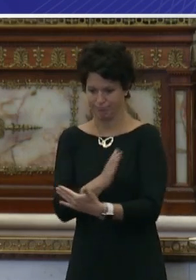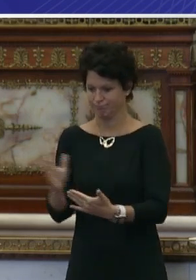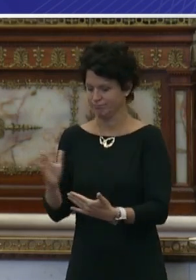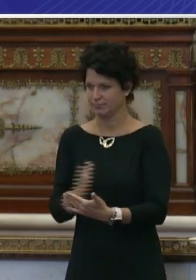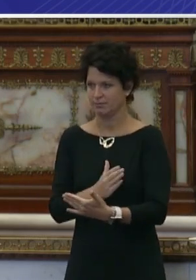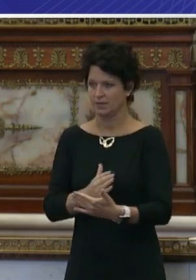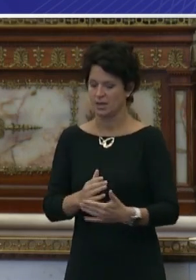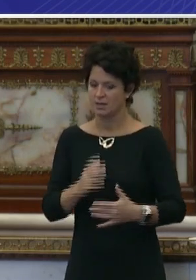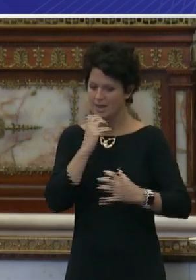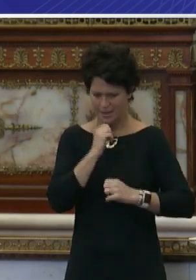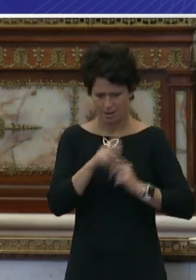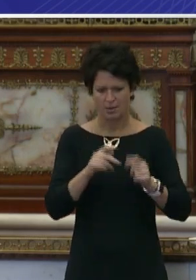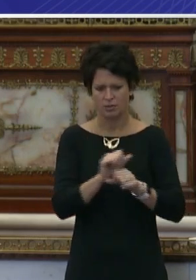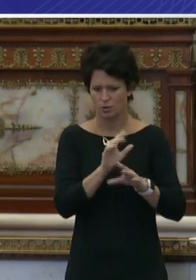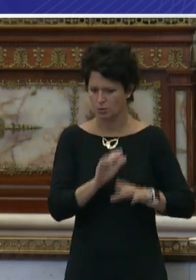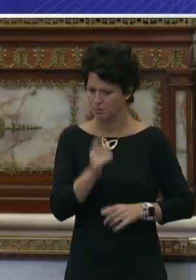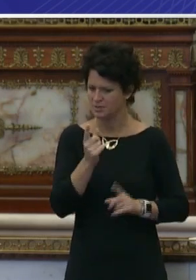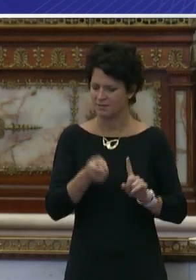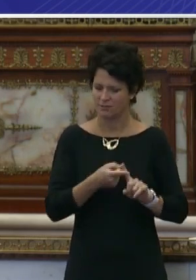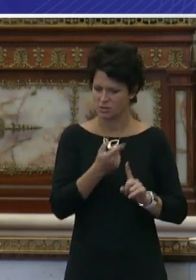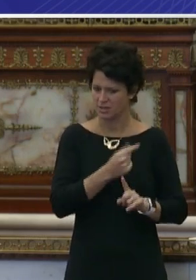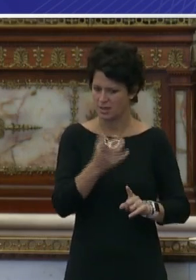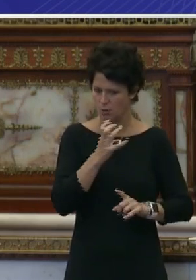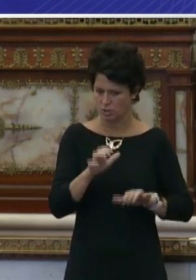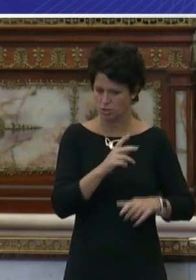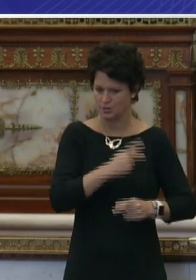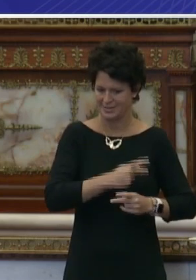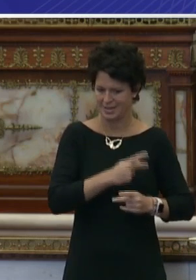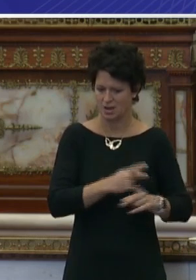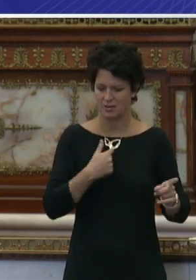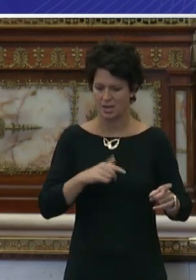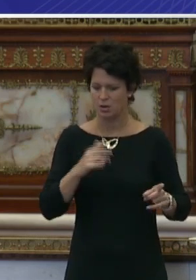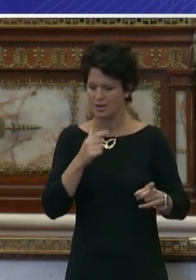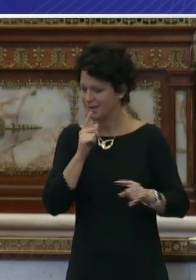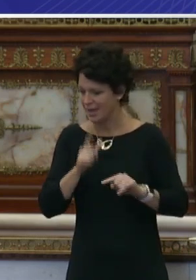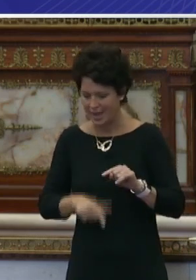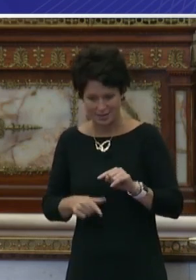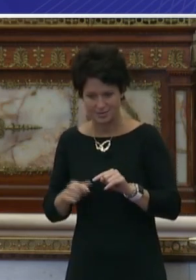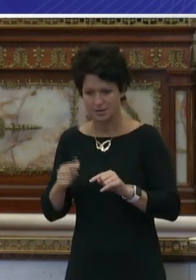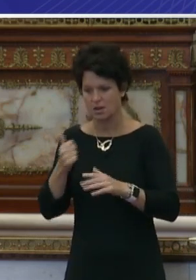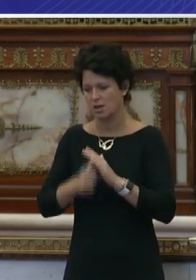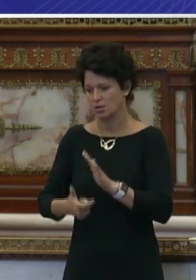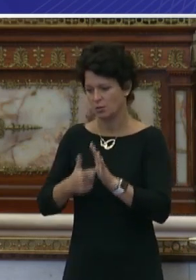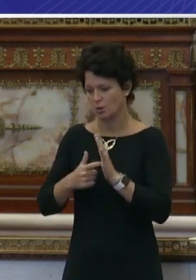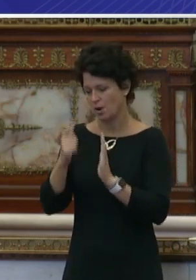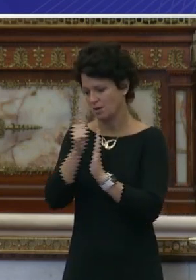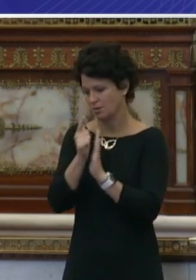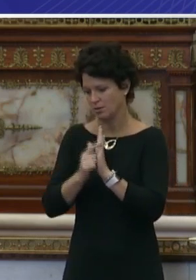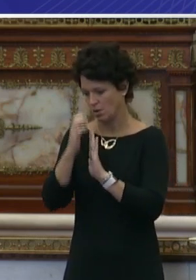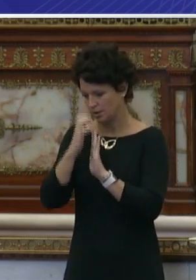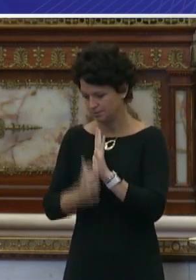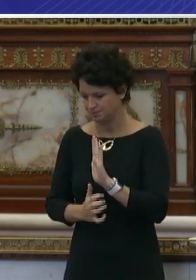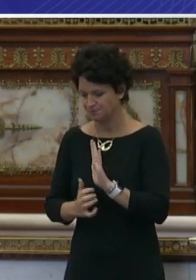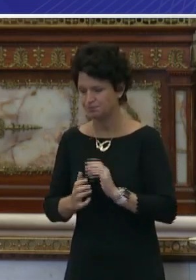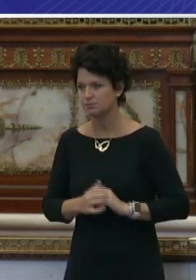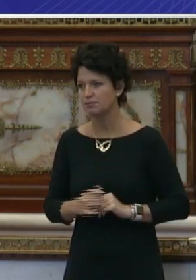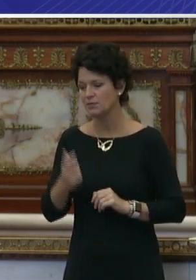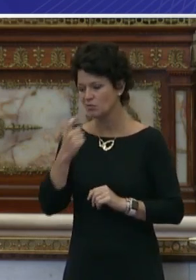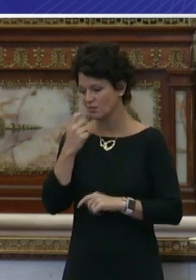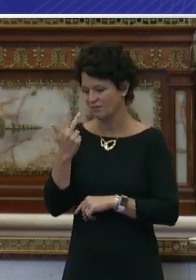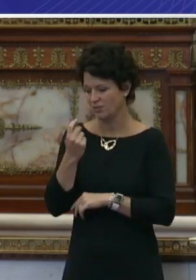wanting to care for their employees. That is the first thing they want to do, is about not being able to under the requirements of the legislation. Over the past